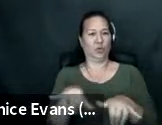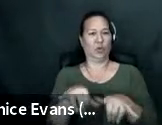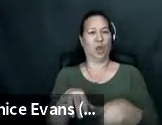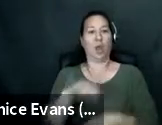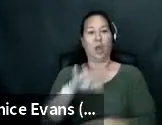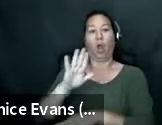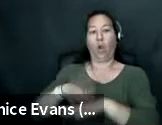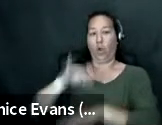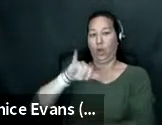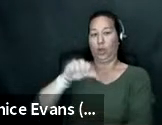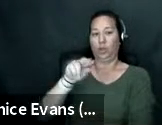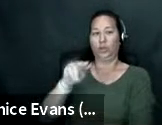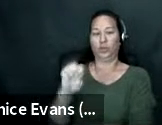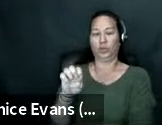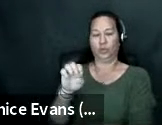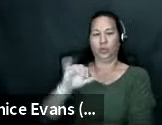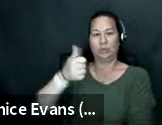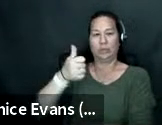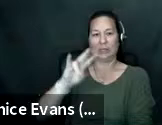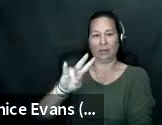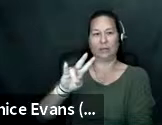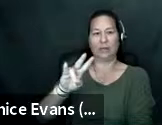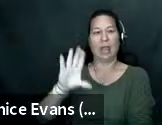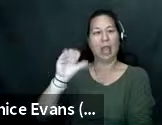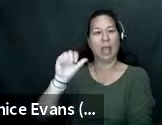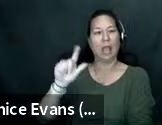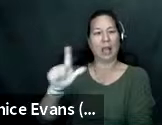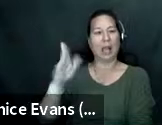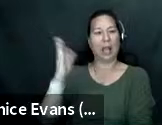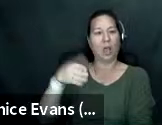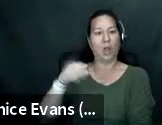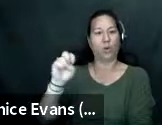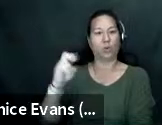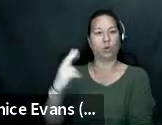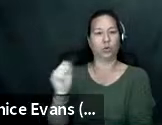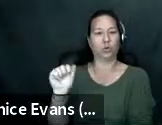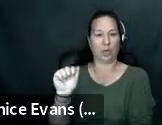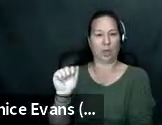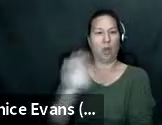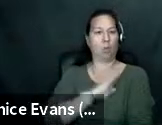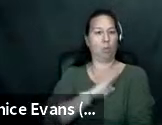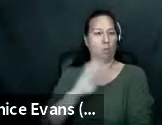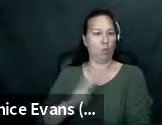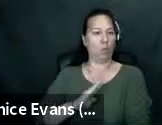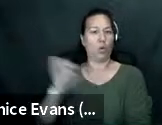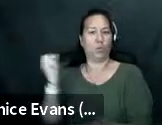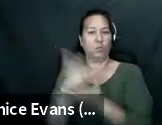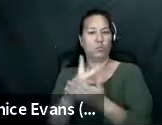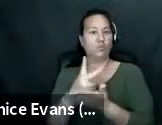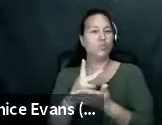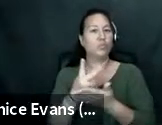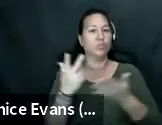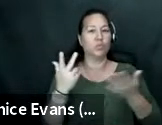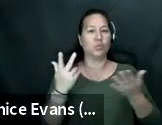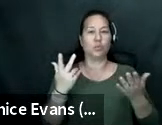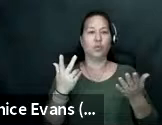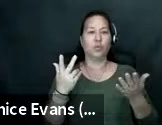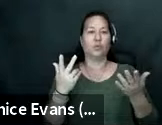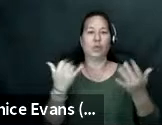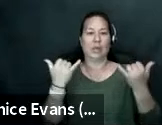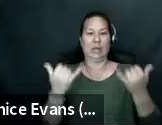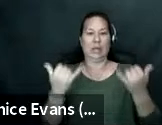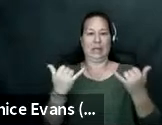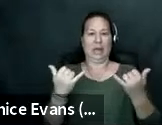Cal OSHA board approved proposed revisions to the COVID-19 Prevention Emergency Temporary Standards, also known as